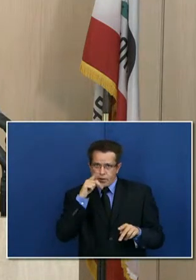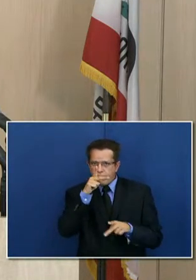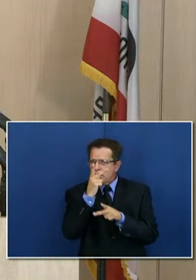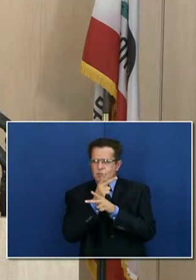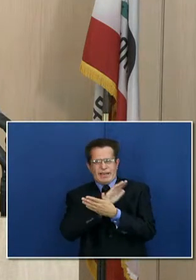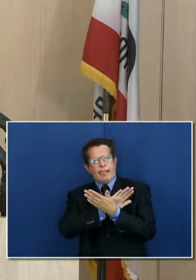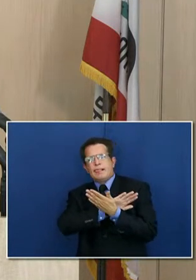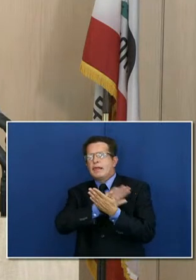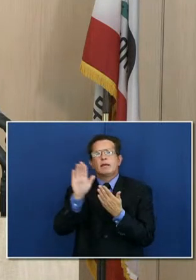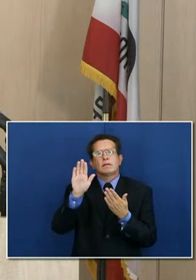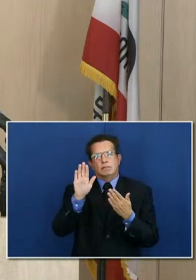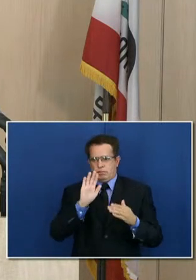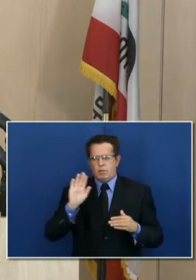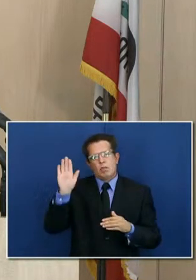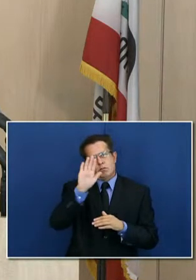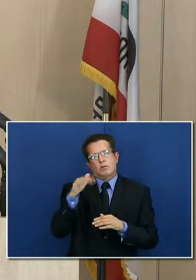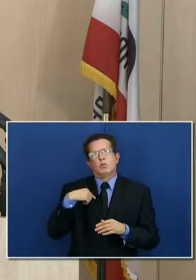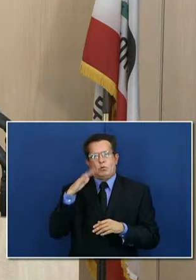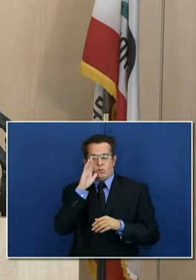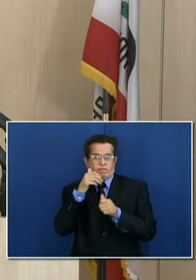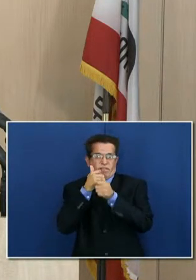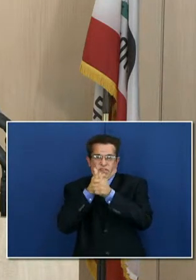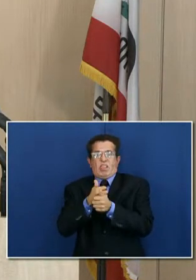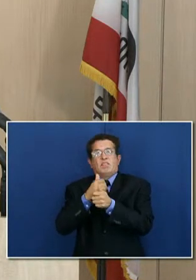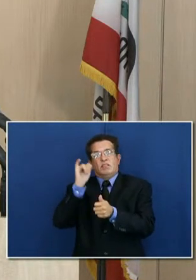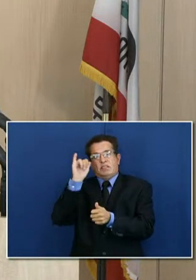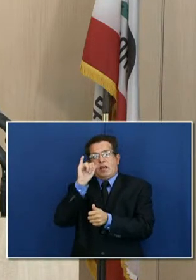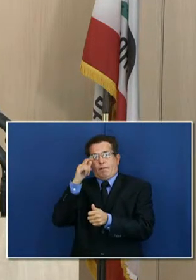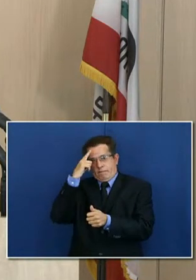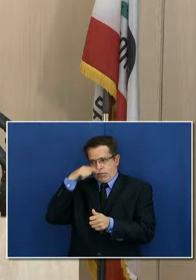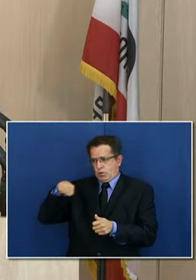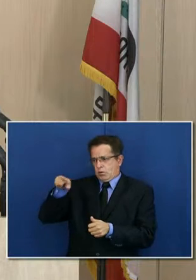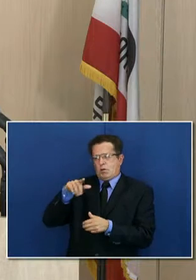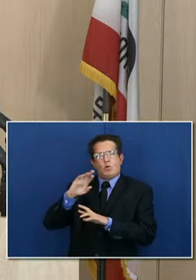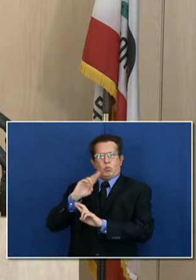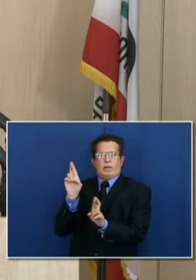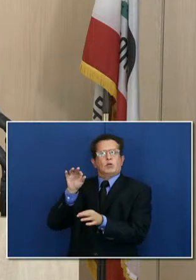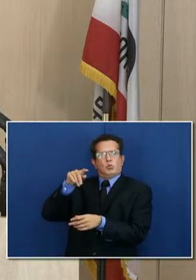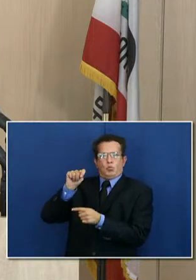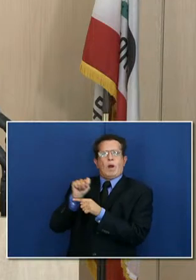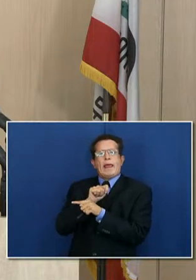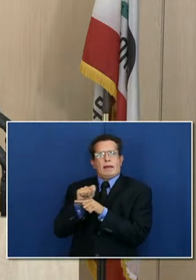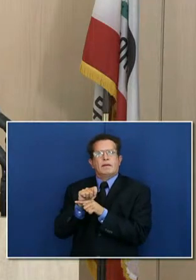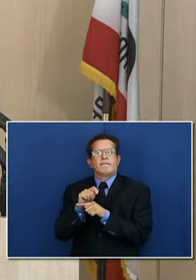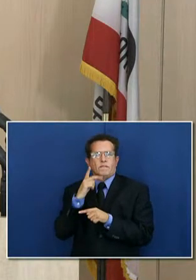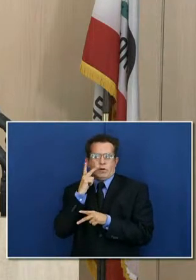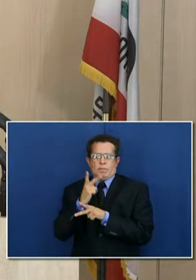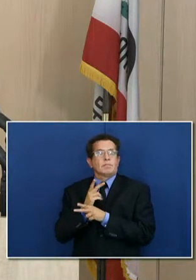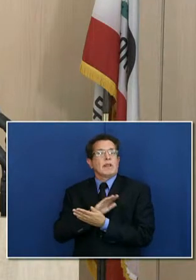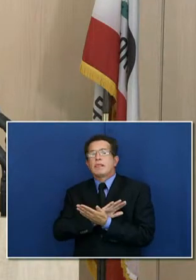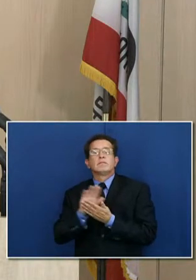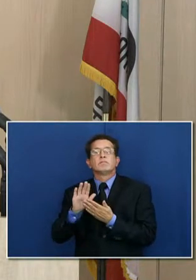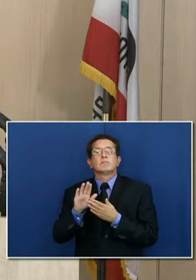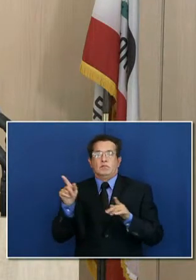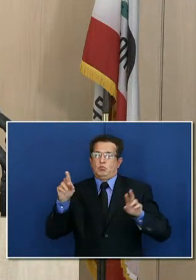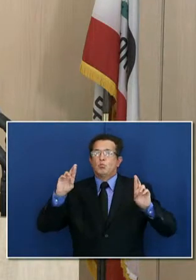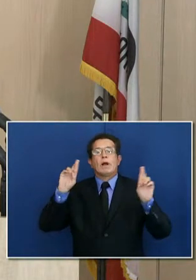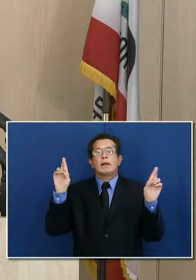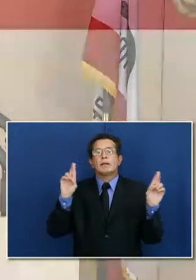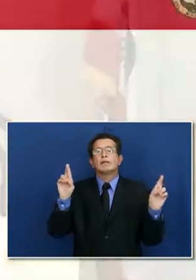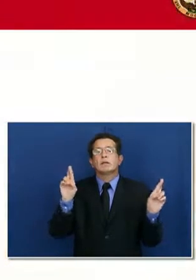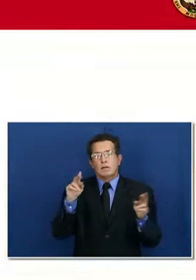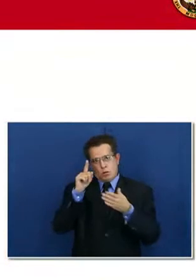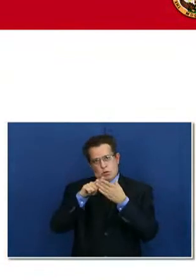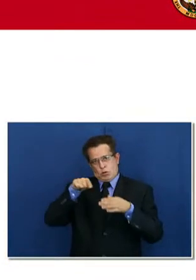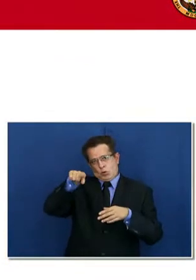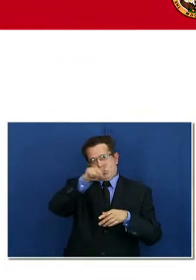and disinfecting protocols that we will have in place that our poll workers have been trained on. Now, what should voters expect? What voters should